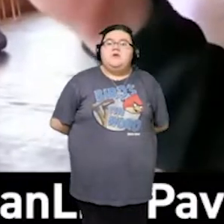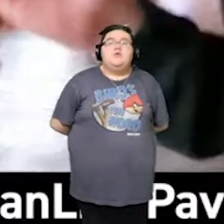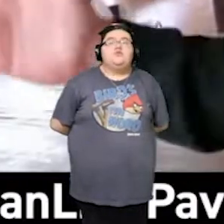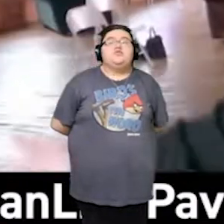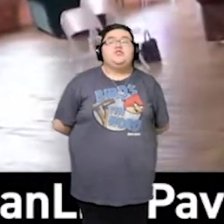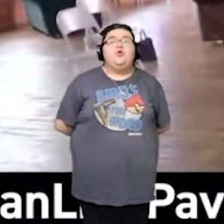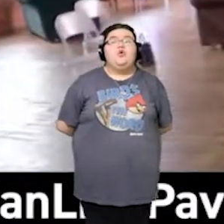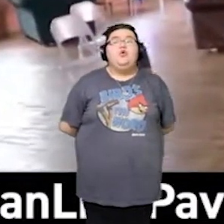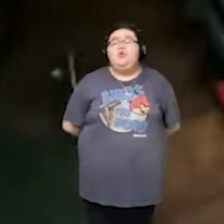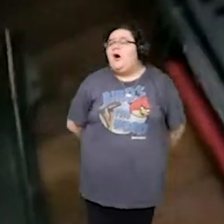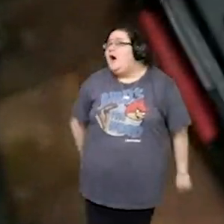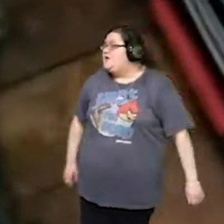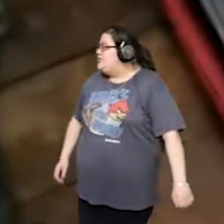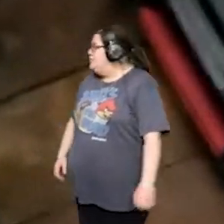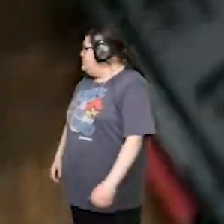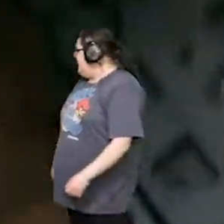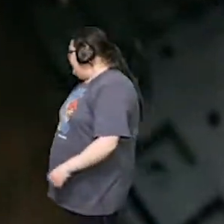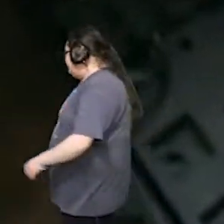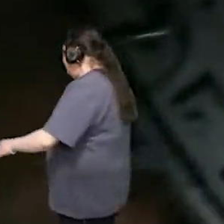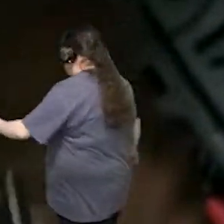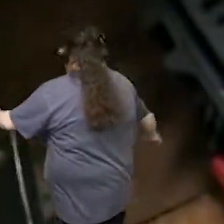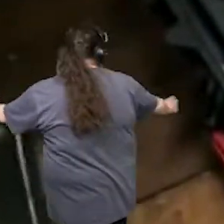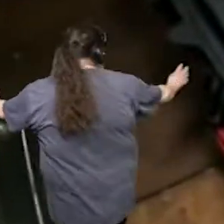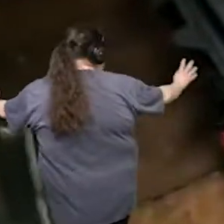check out Astera Titan